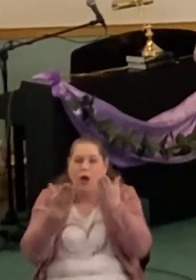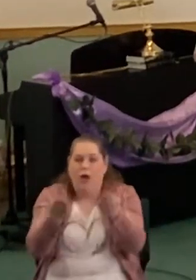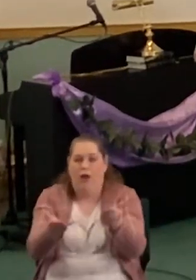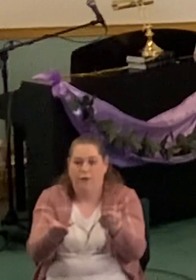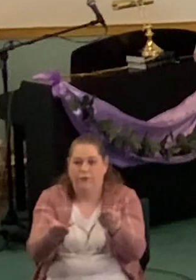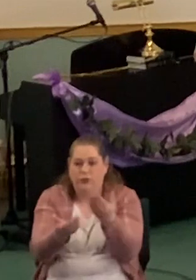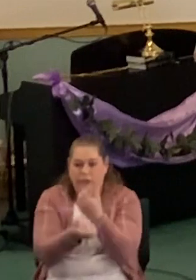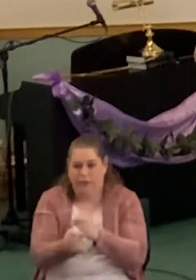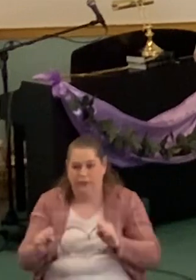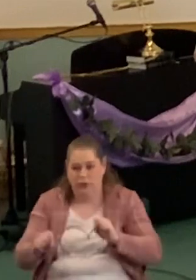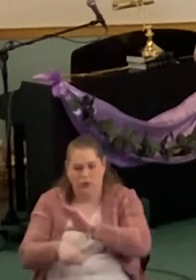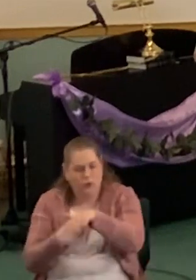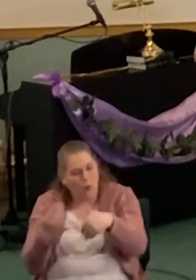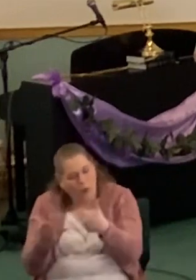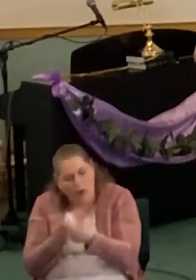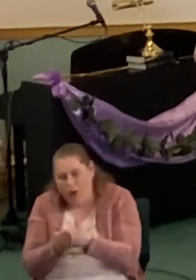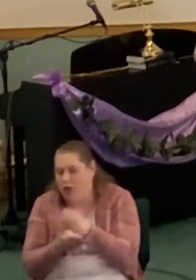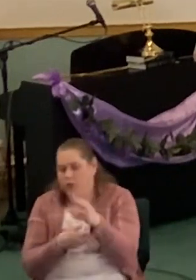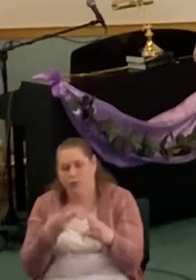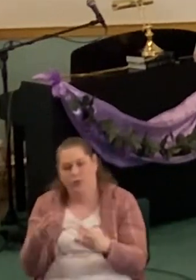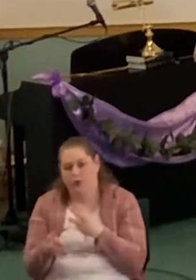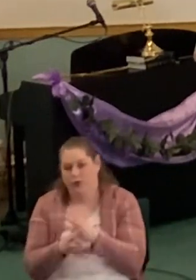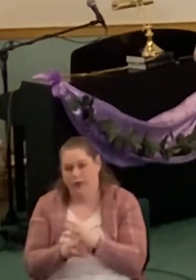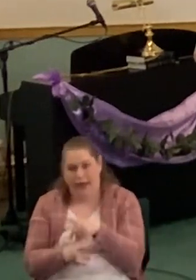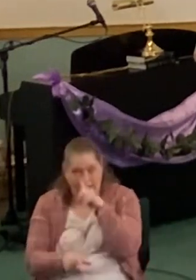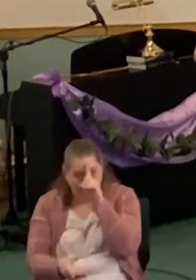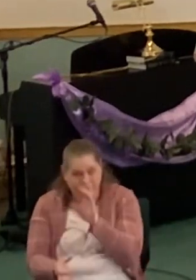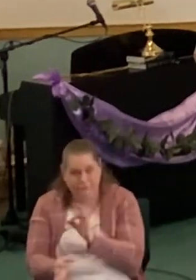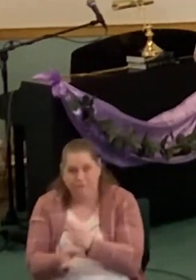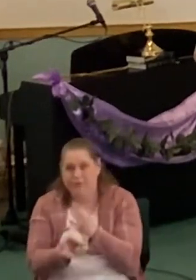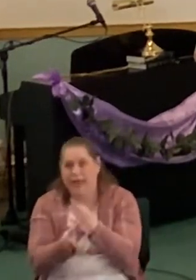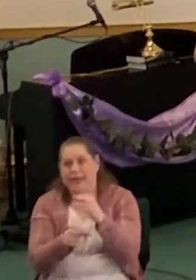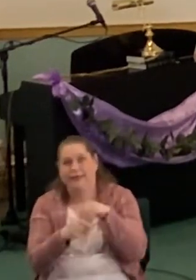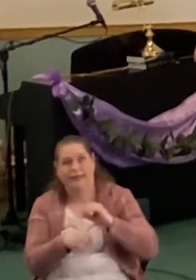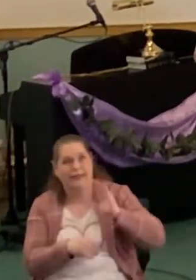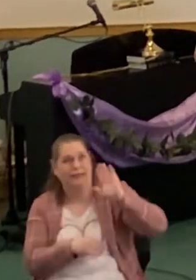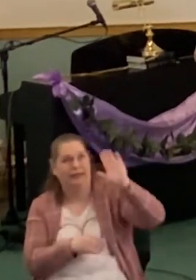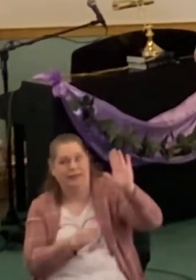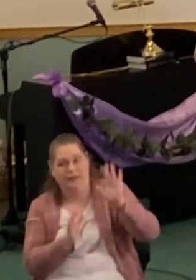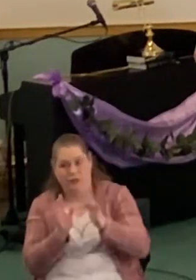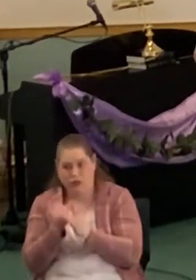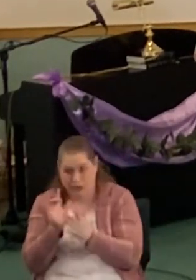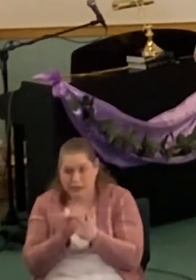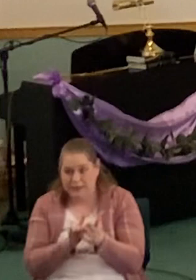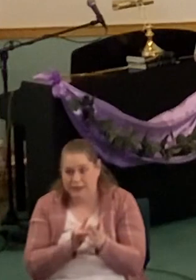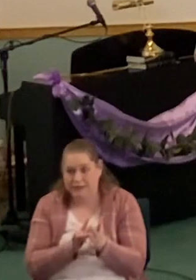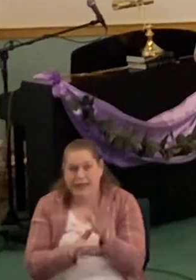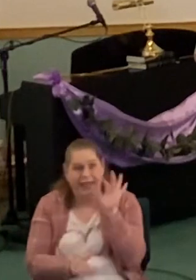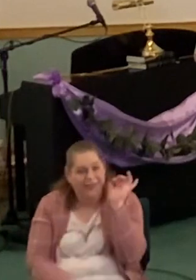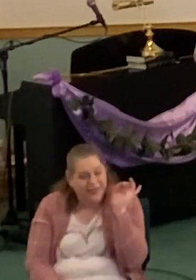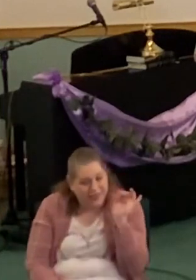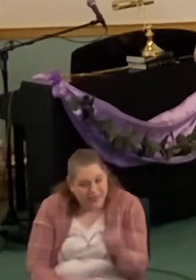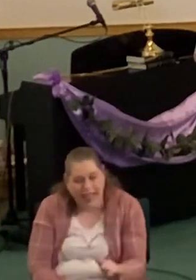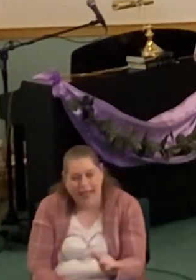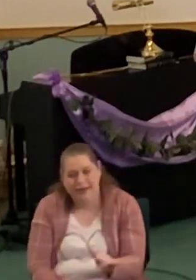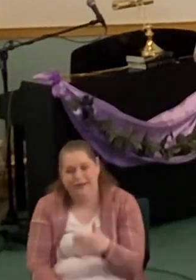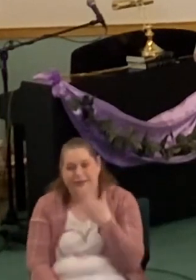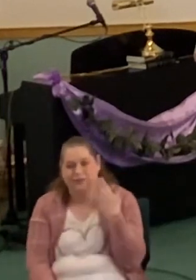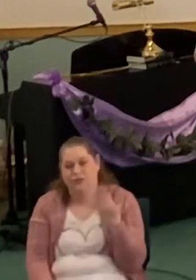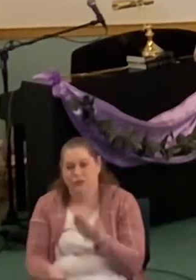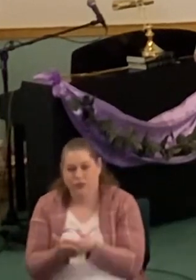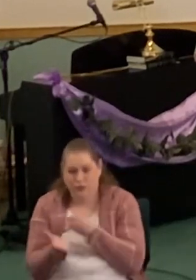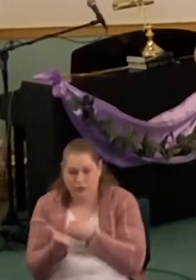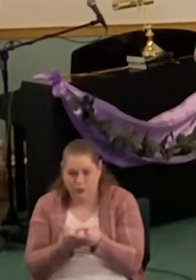world. And that faith in his son gives us eternal life. And that's the good news, and that's the